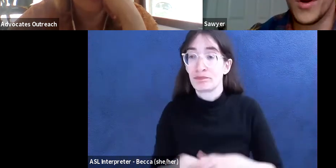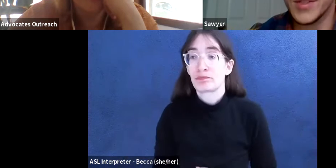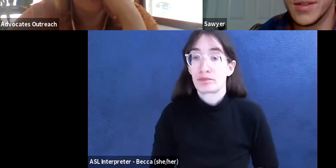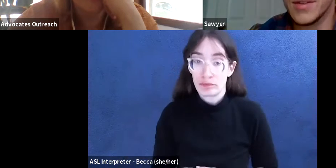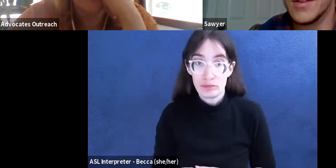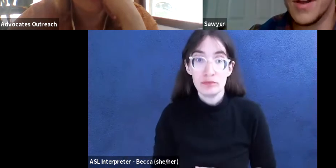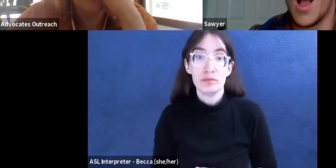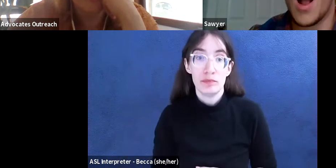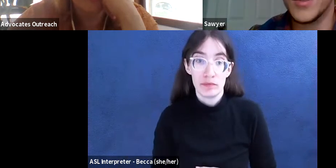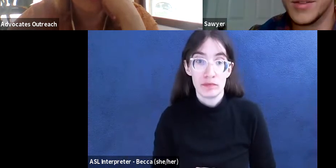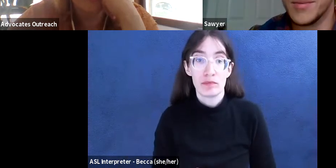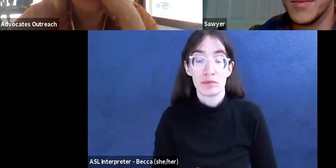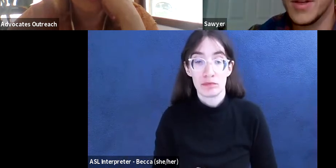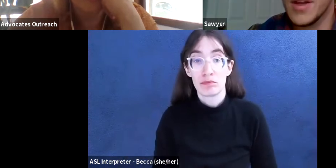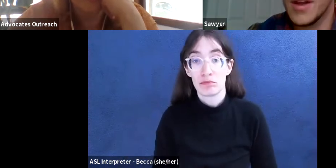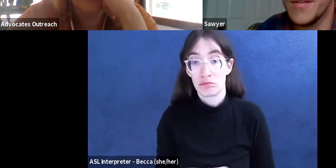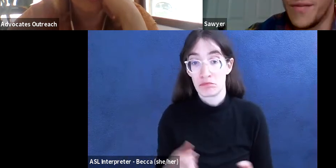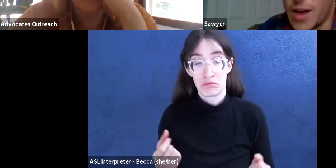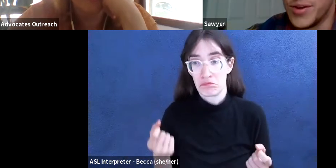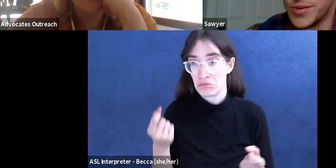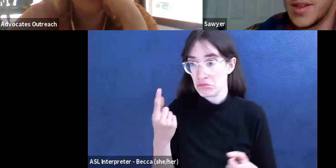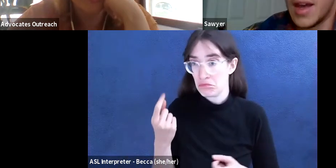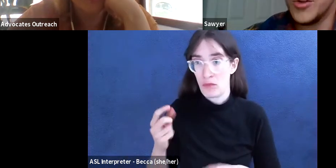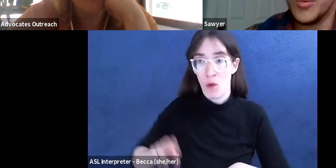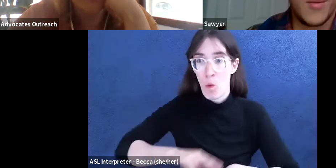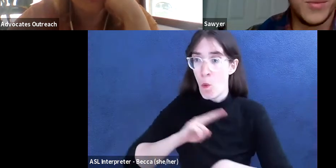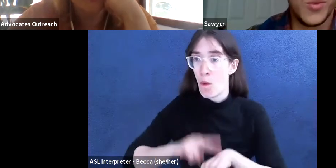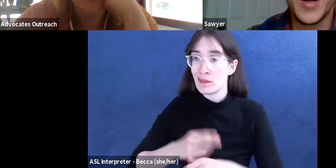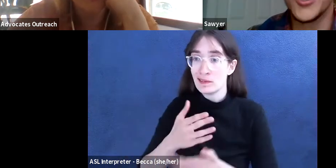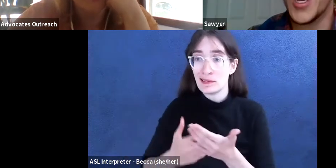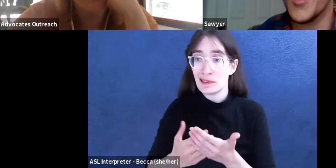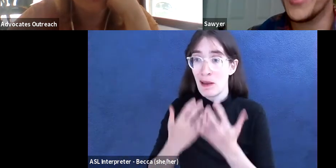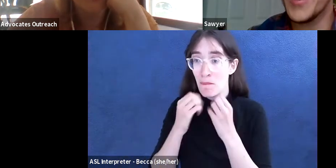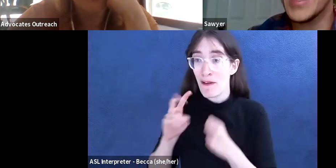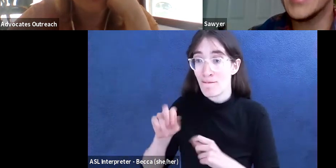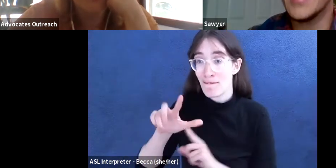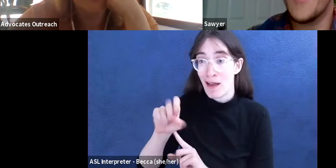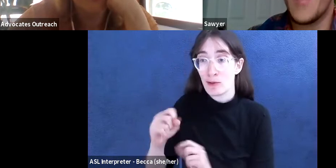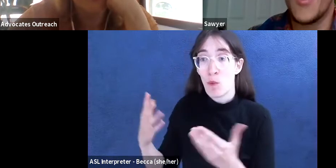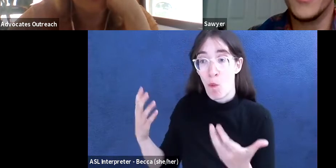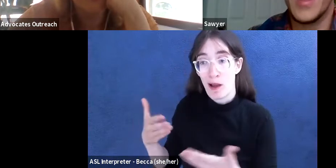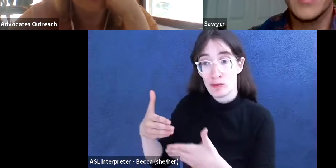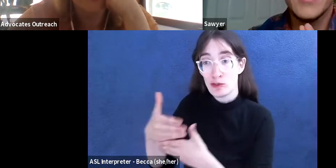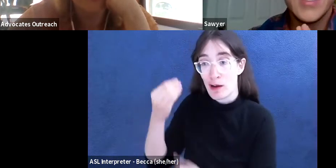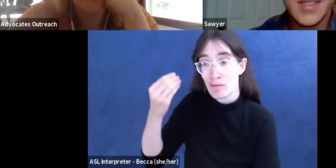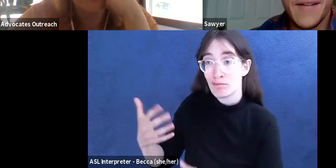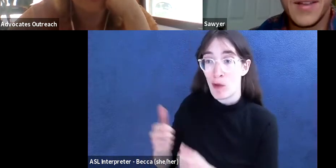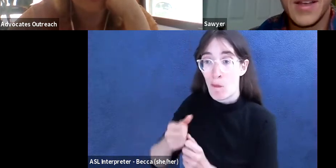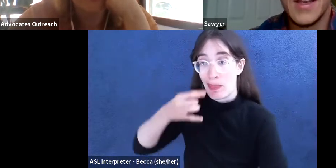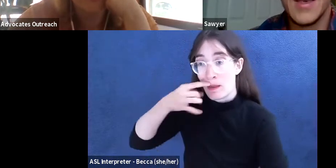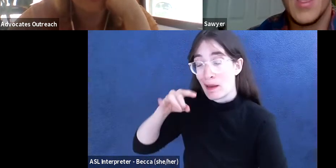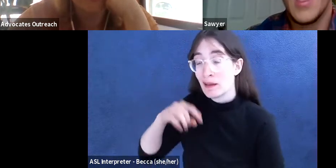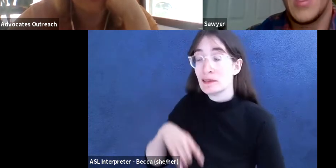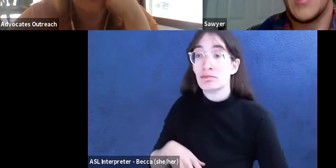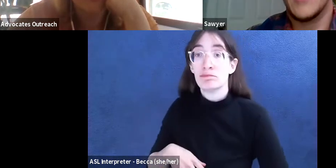their own identities, and more understanding of like the different identities of people around them.